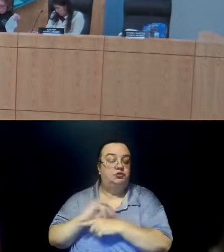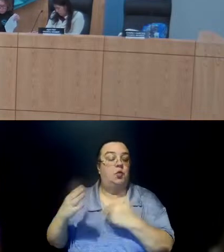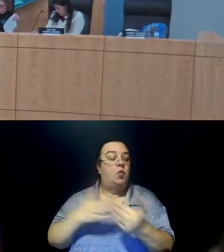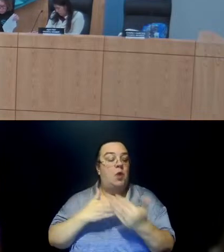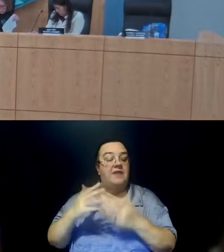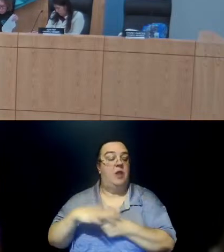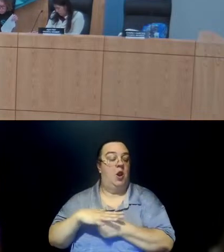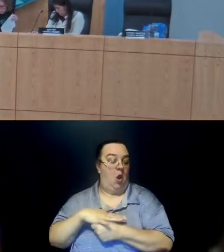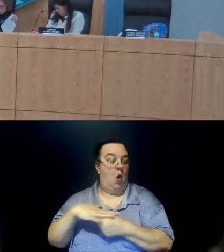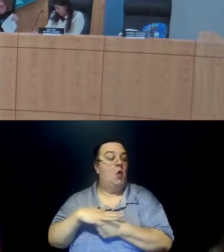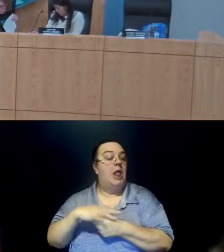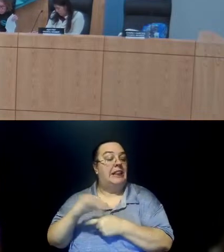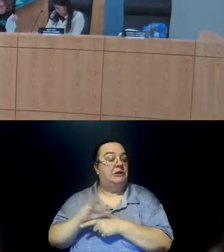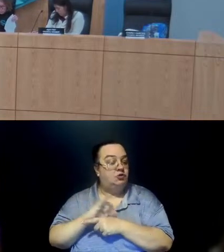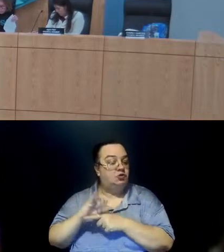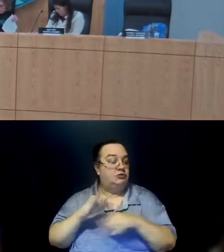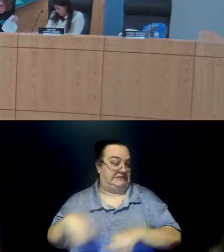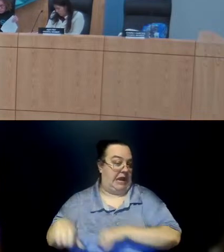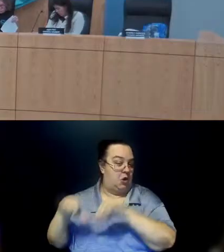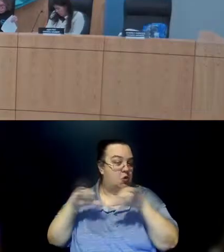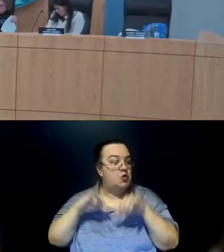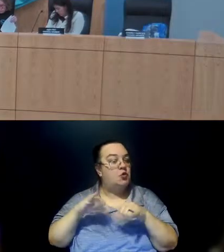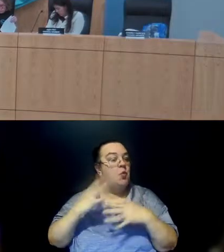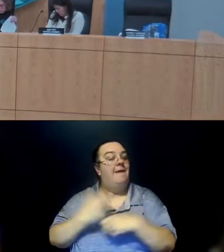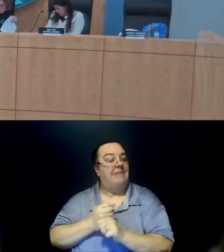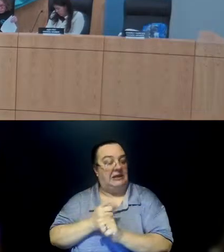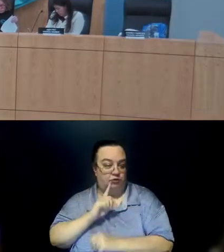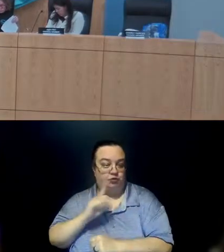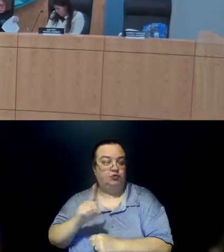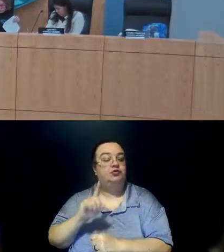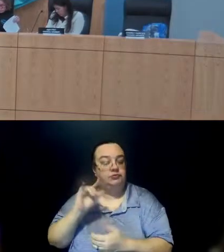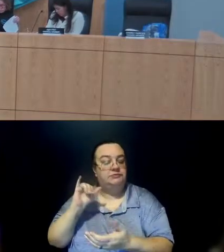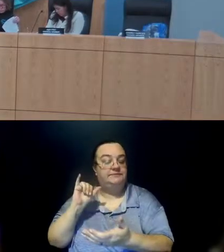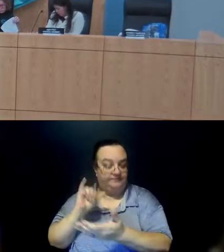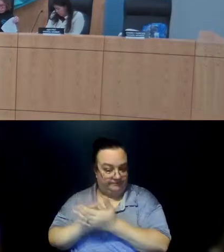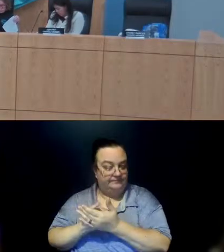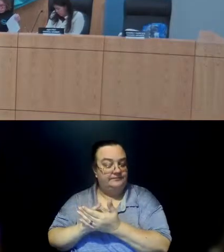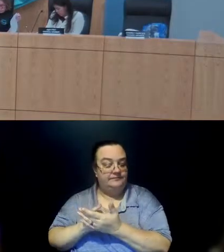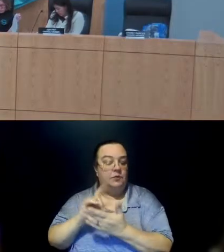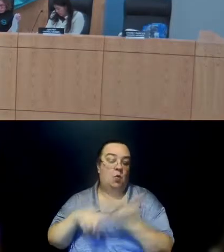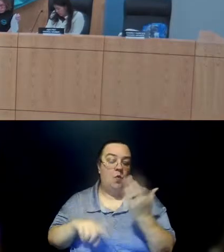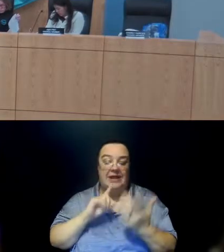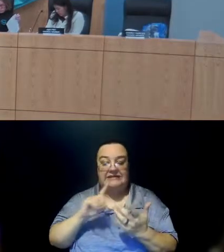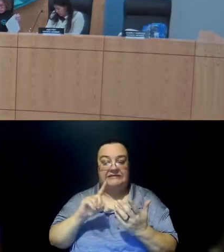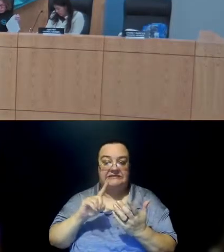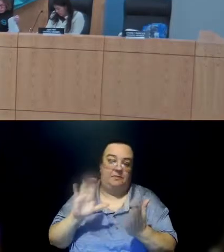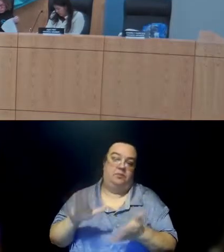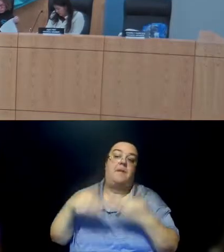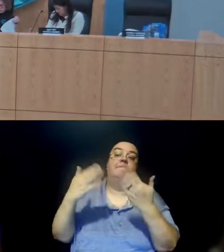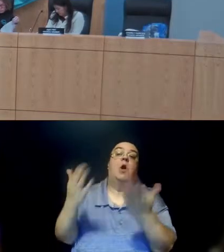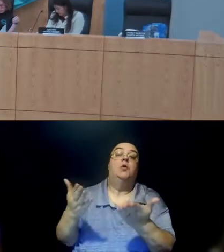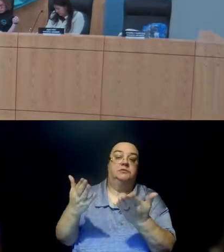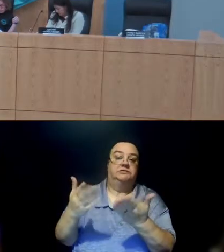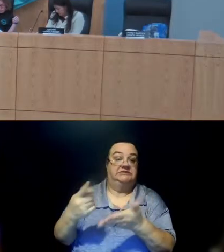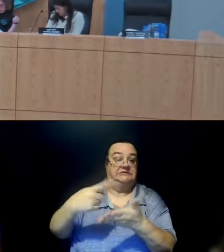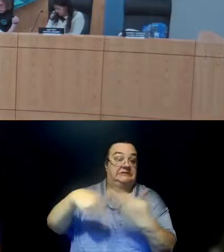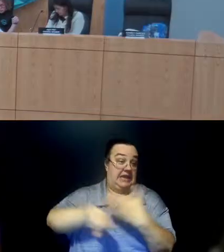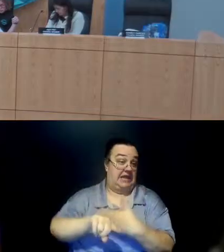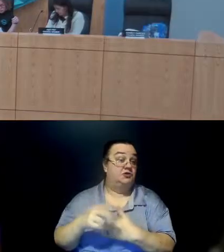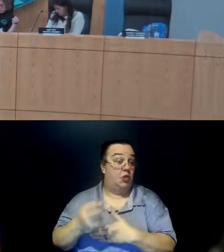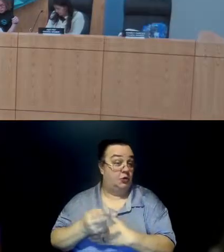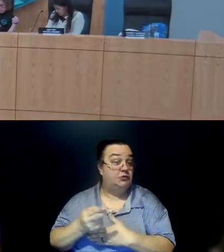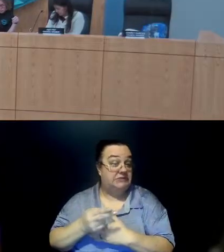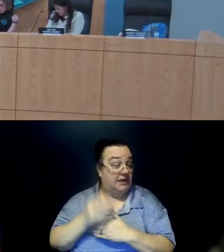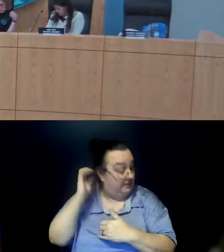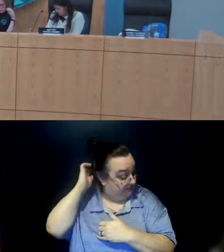industry standard is, to ensure that it's that in what is proposed next Thursday.